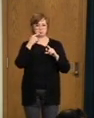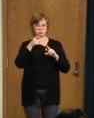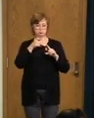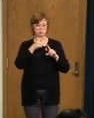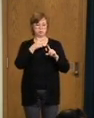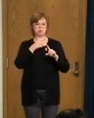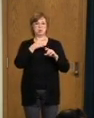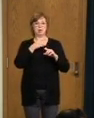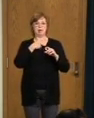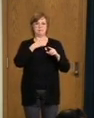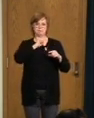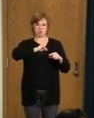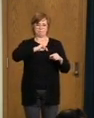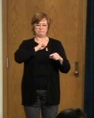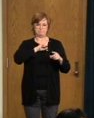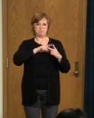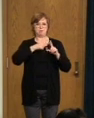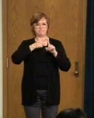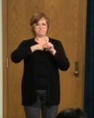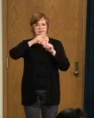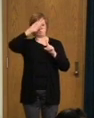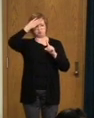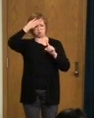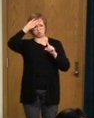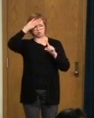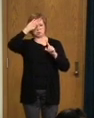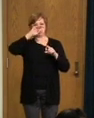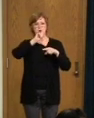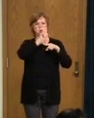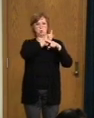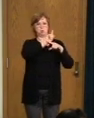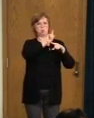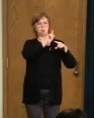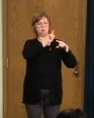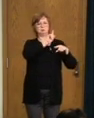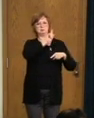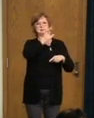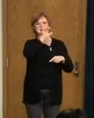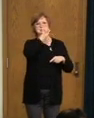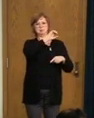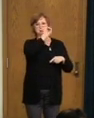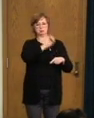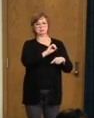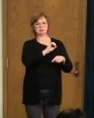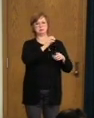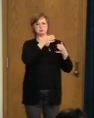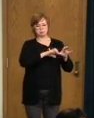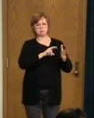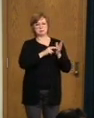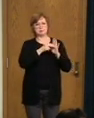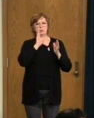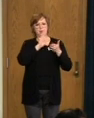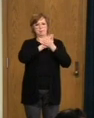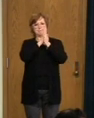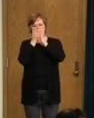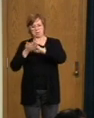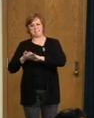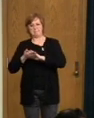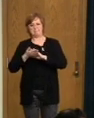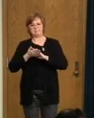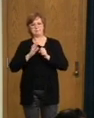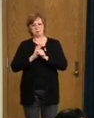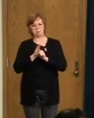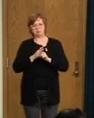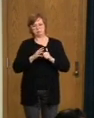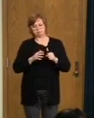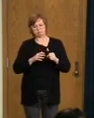COVID. You may have other symptoms that may be due to other respiratory viruses, but there's nothing else much going around